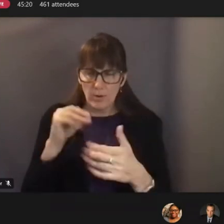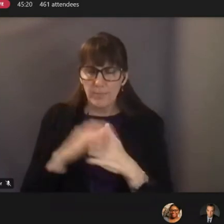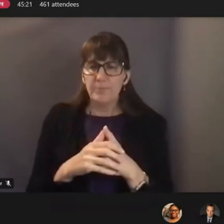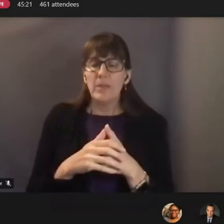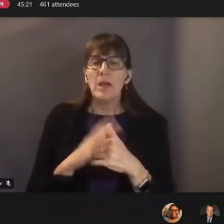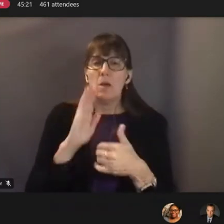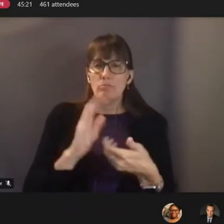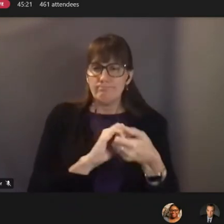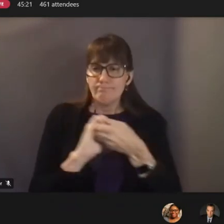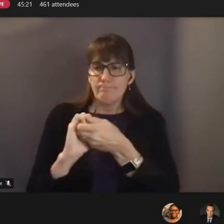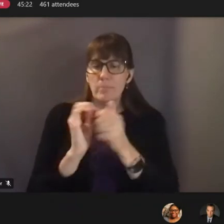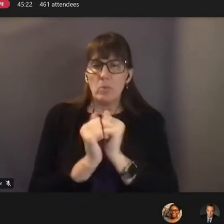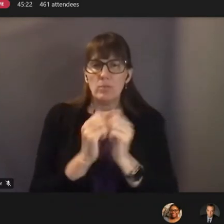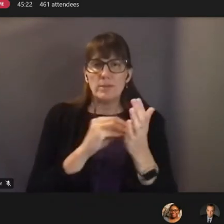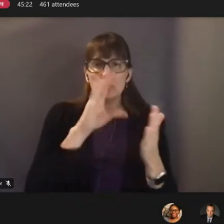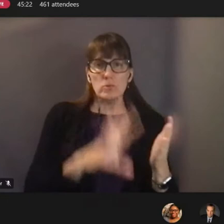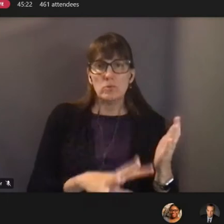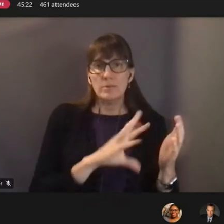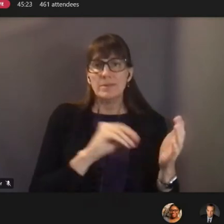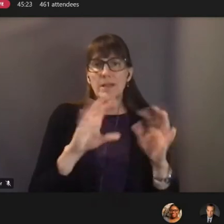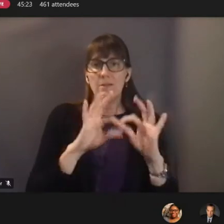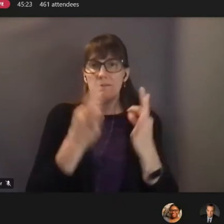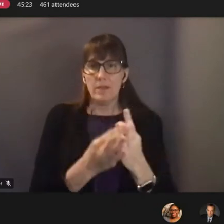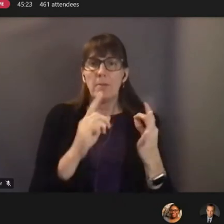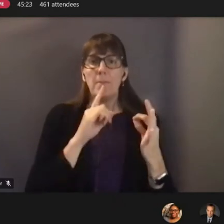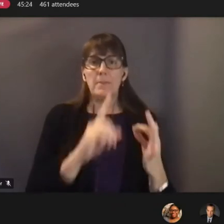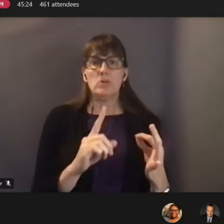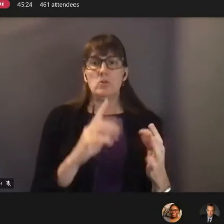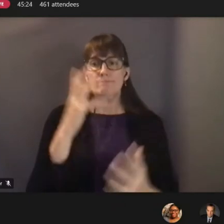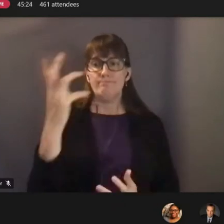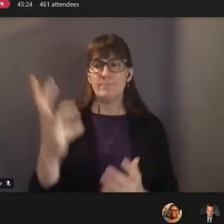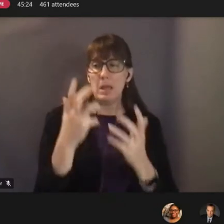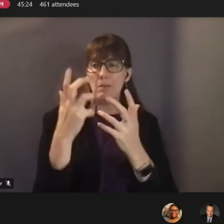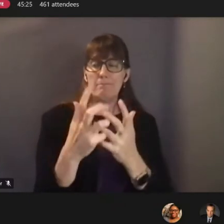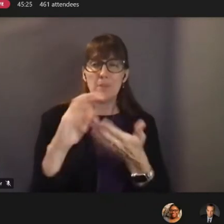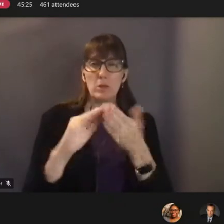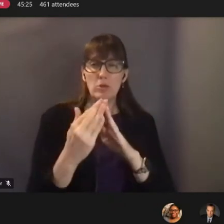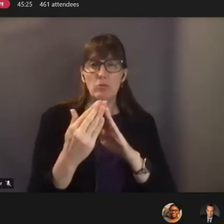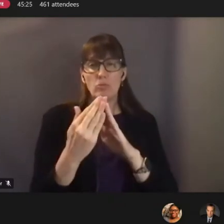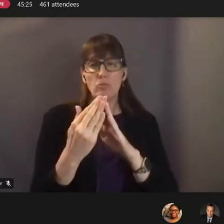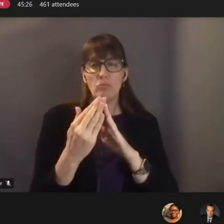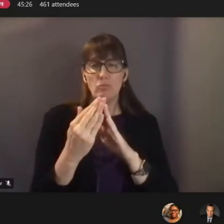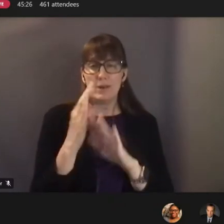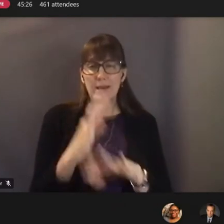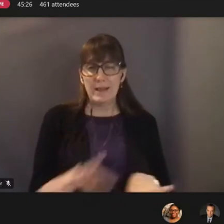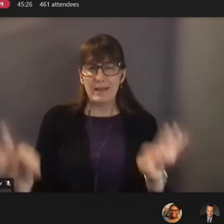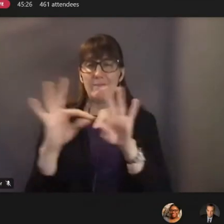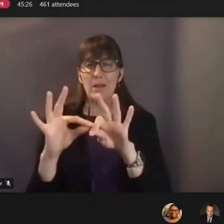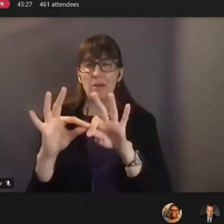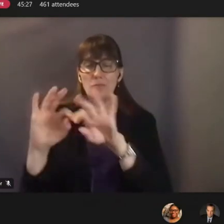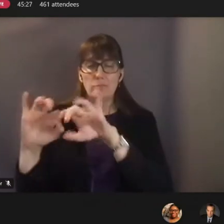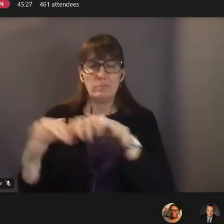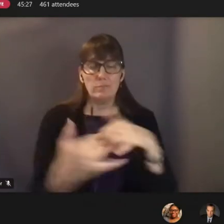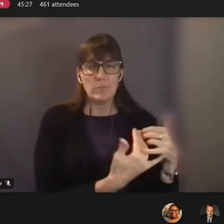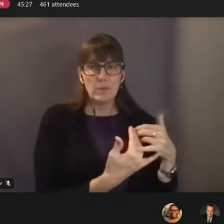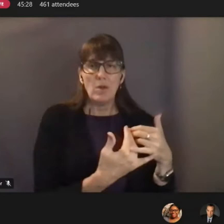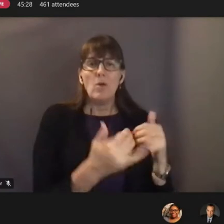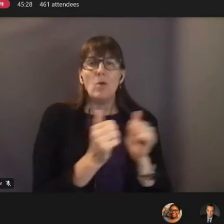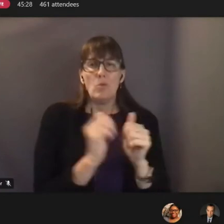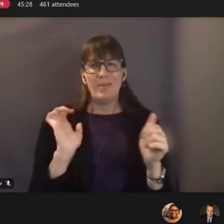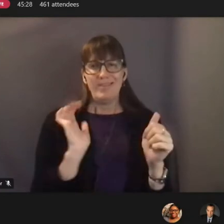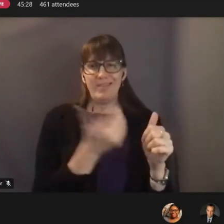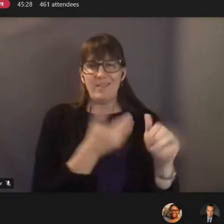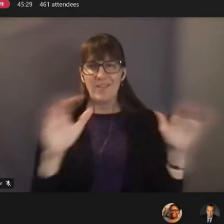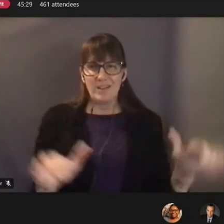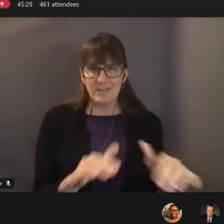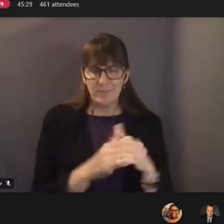of success are aligned to what our communities value. More than ever last year, we saw the importance of family partnerships in education, and we're going to continue to